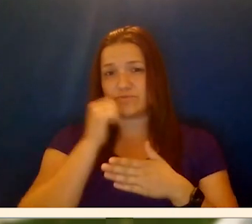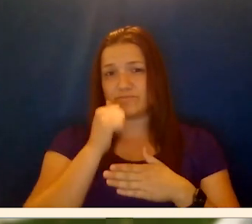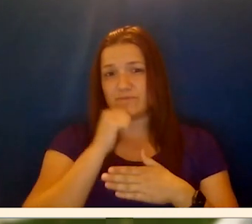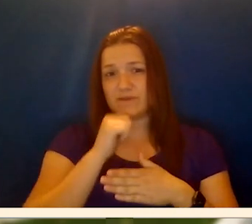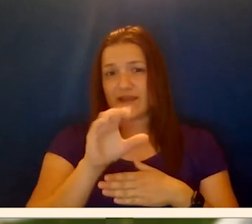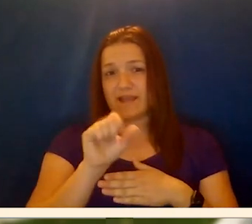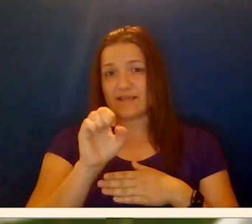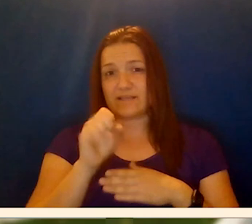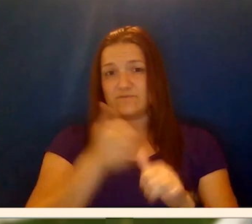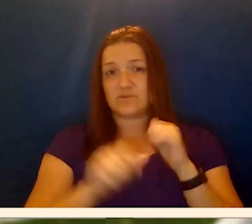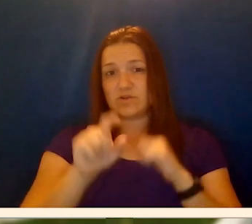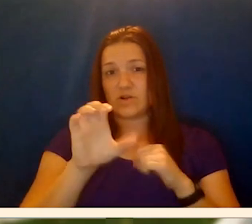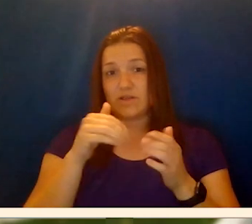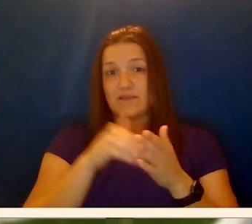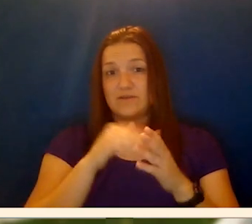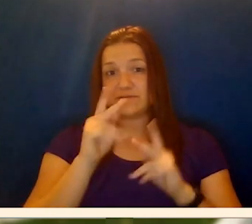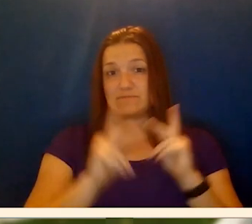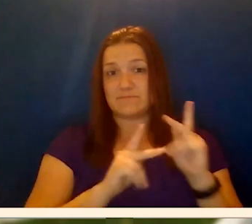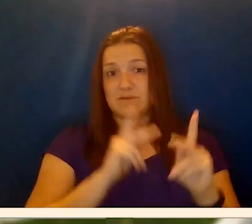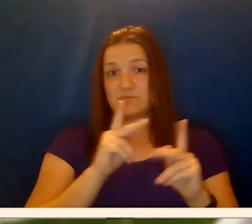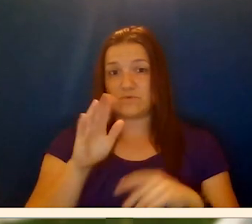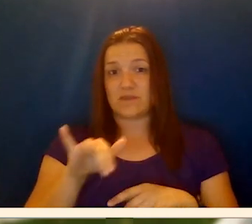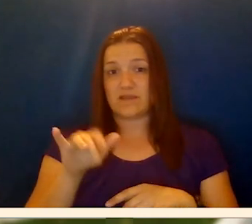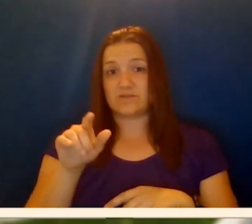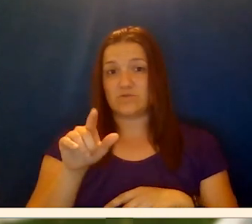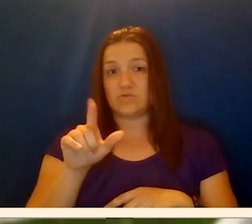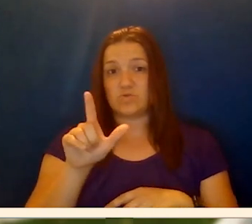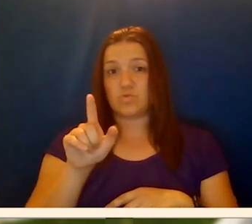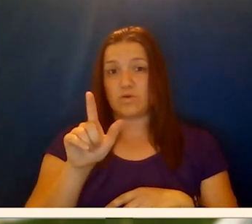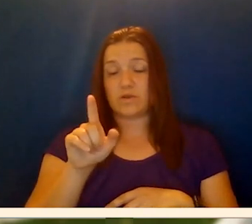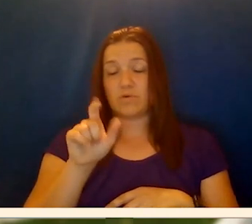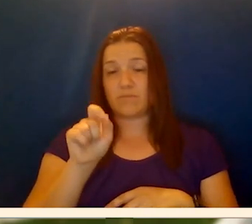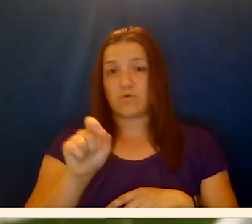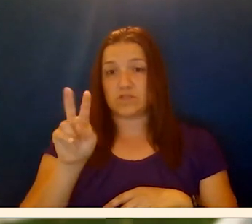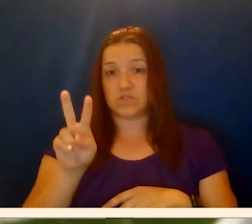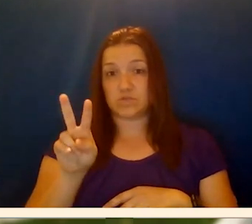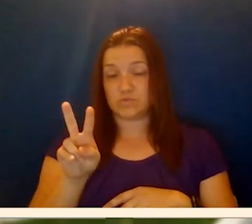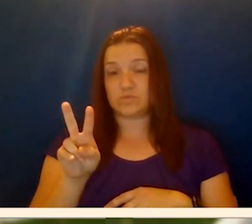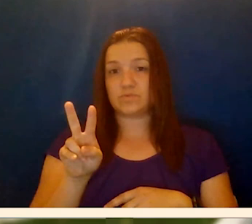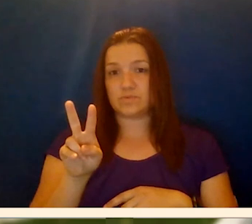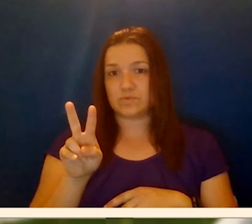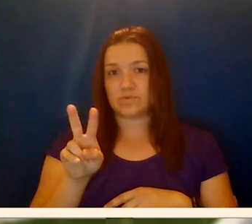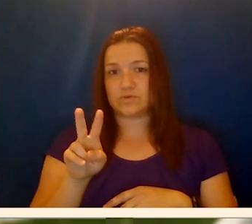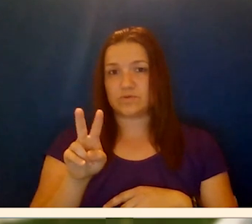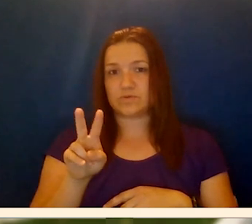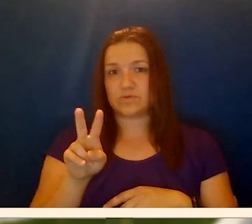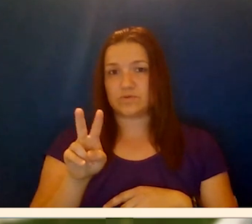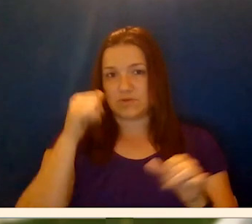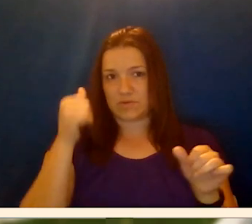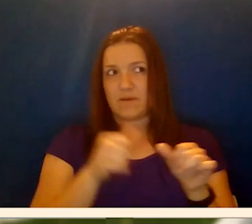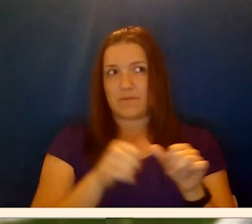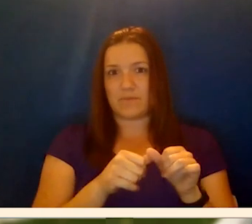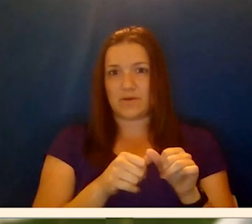per 100,000 population is currently running at 21.2. You remember, or maybe